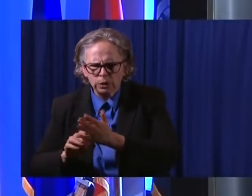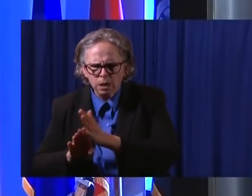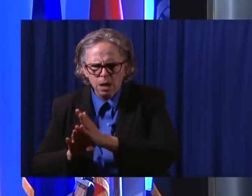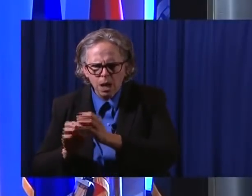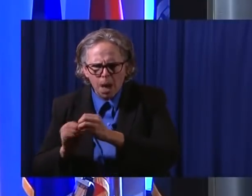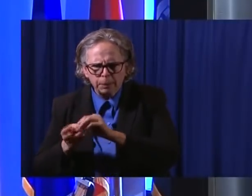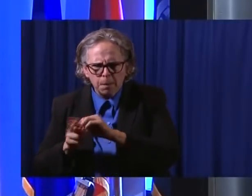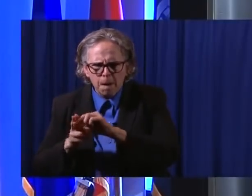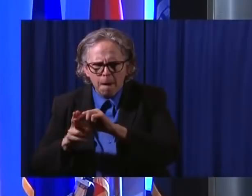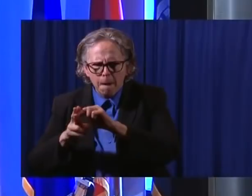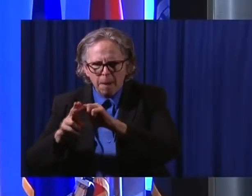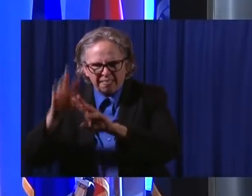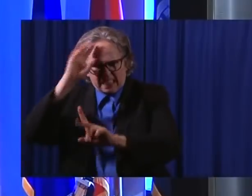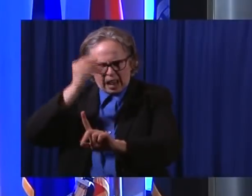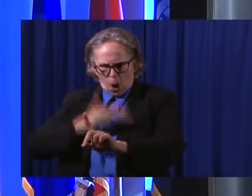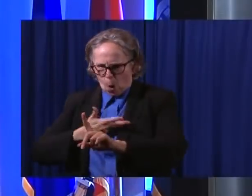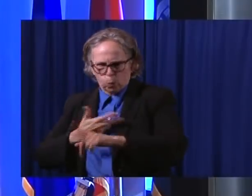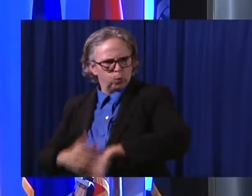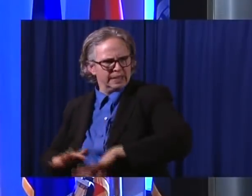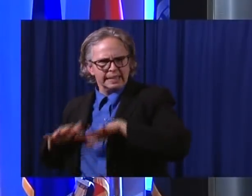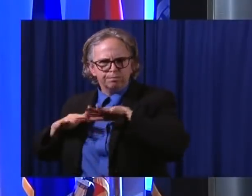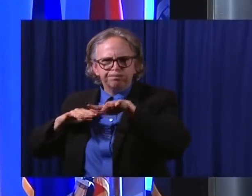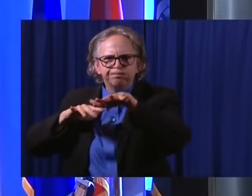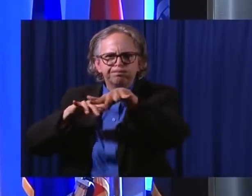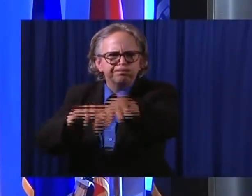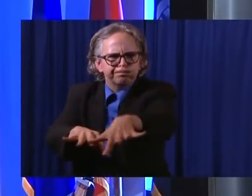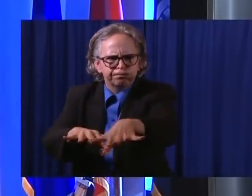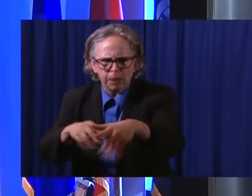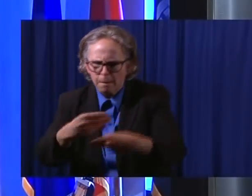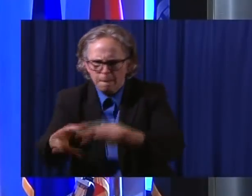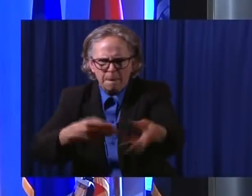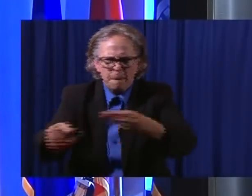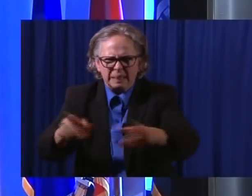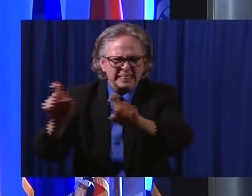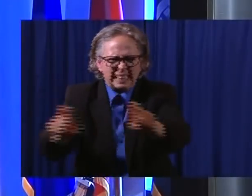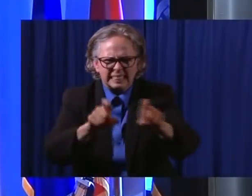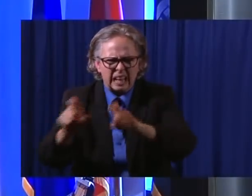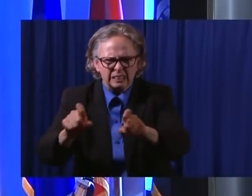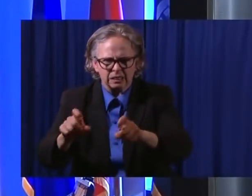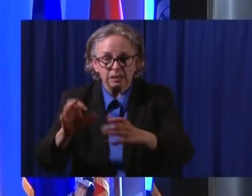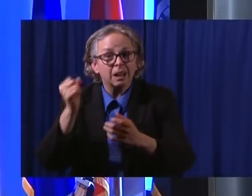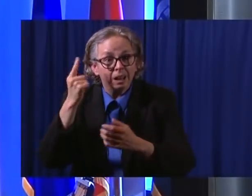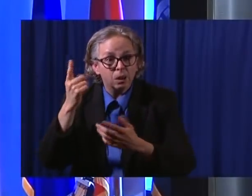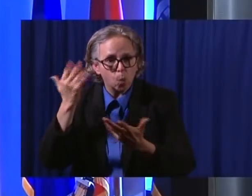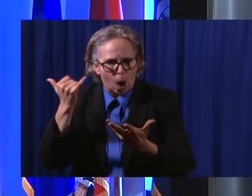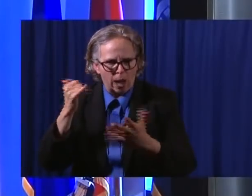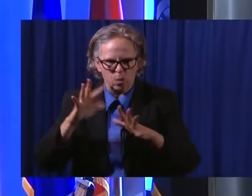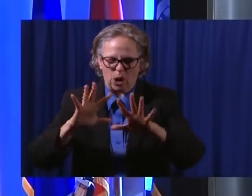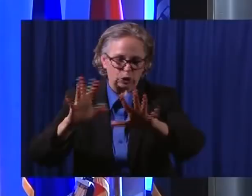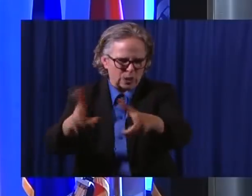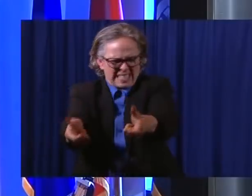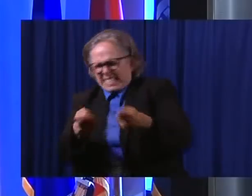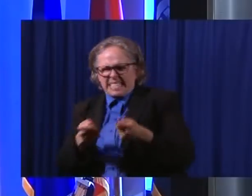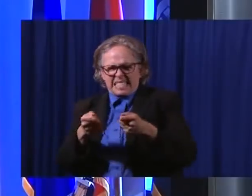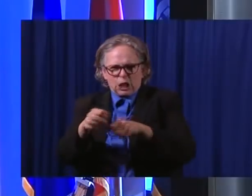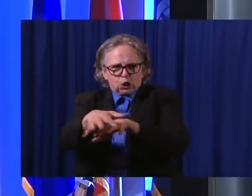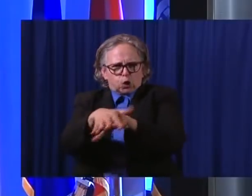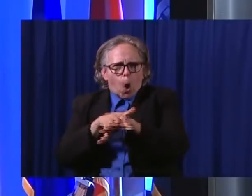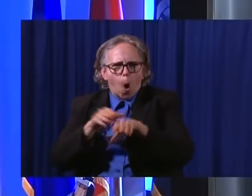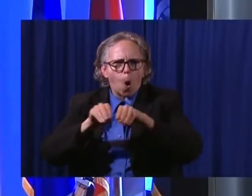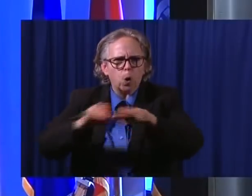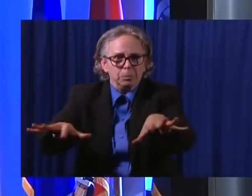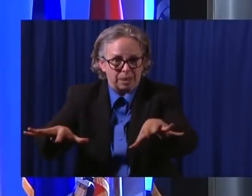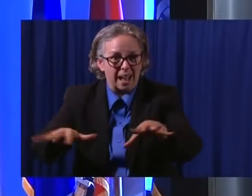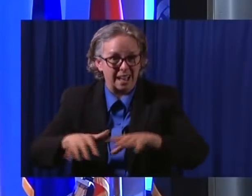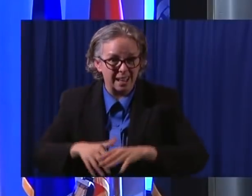can start the testing there and help control the spread of the virus before it becomes an outbreak. That's the ideal situation. So